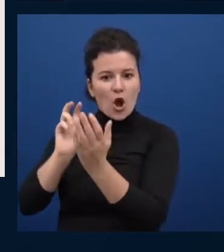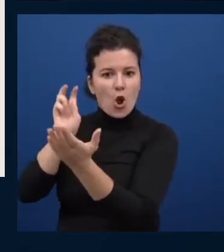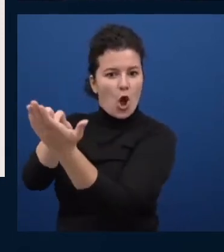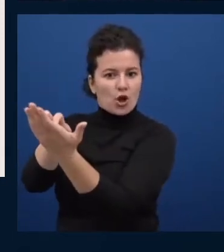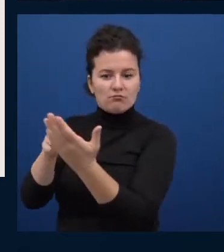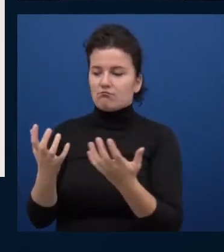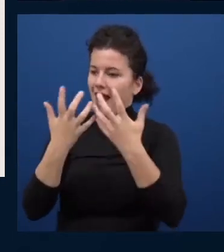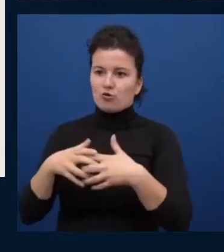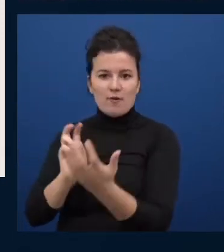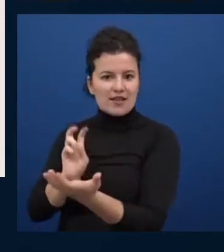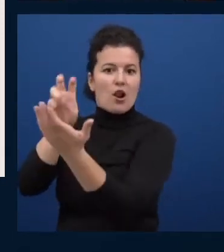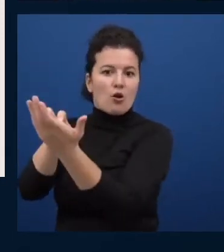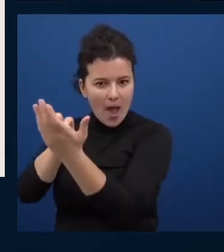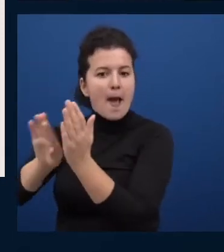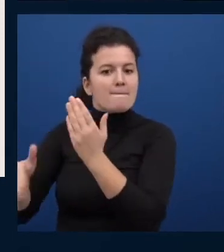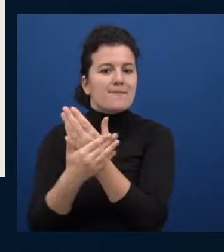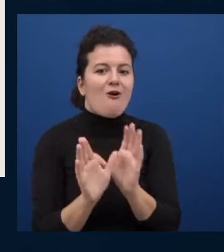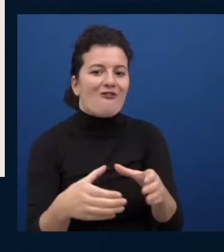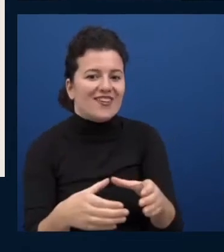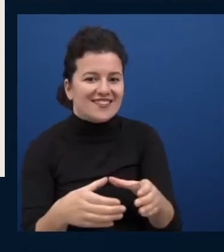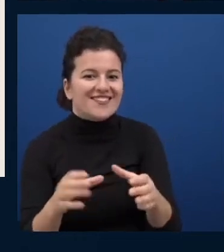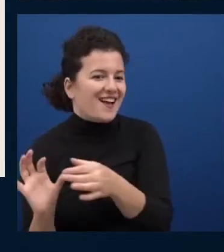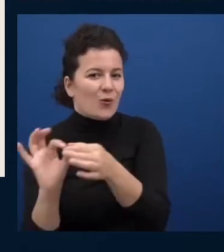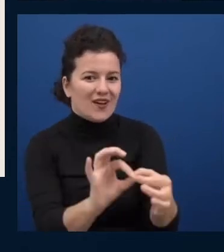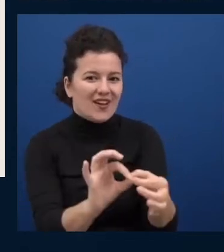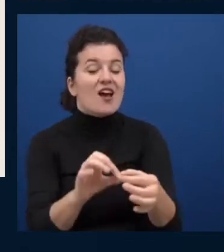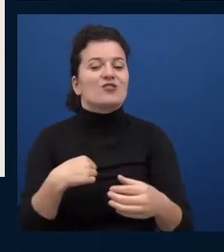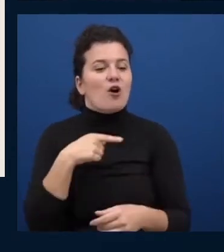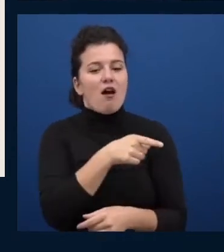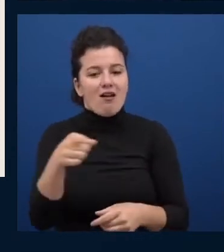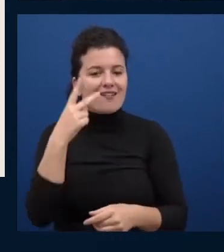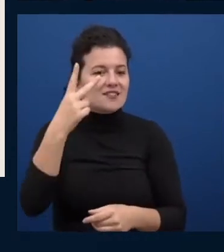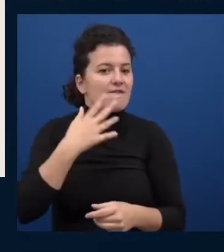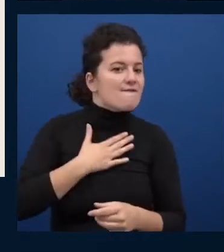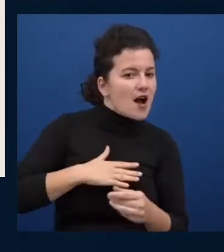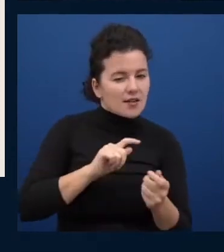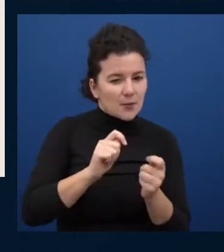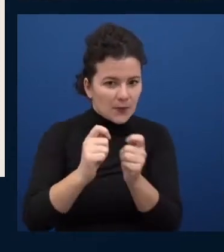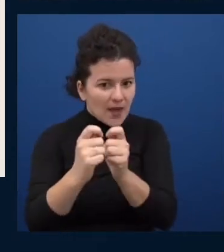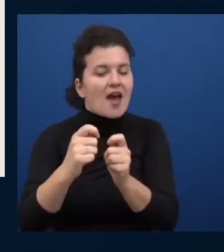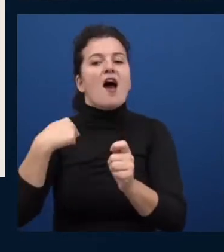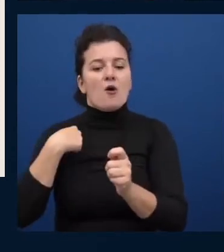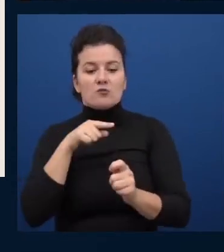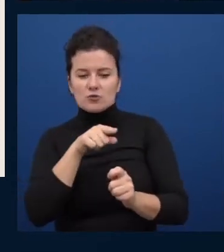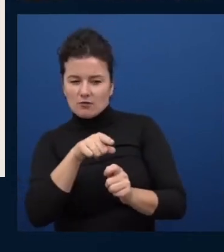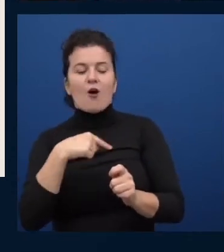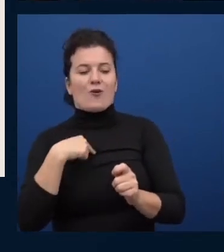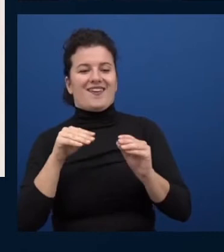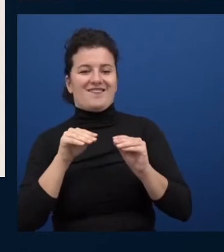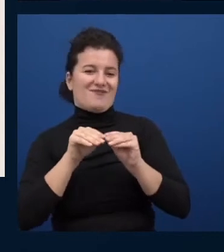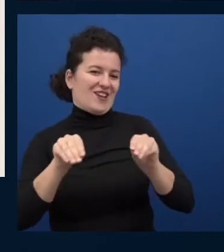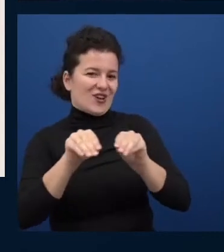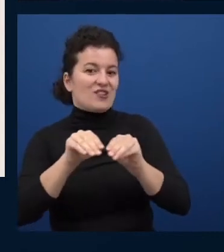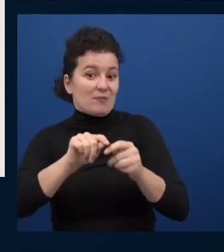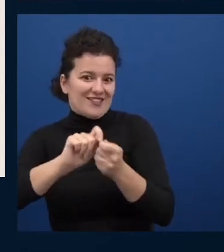back office. And building on that, we actually made a lot of nice improvements to how we do authentication in Umbraco. And all of this fed